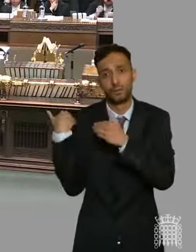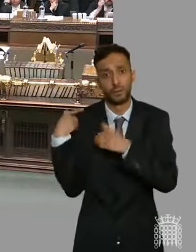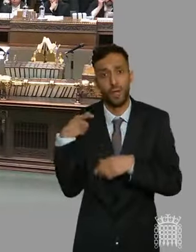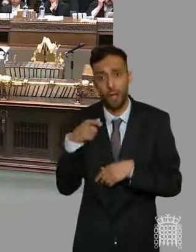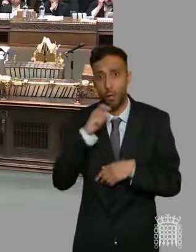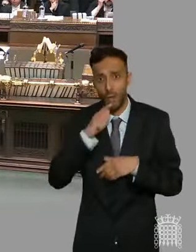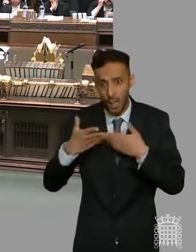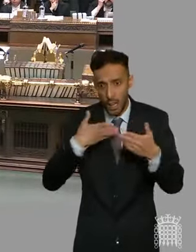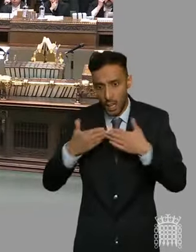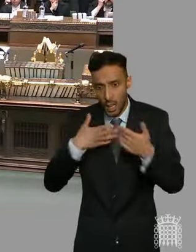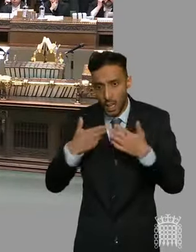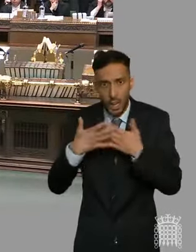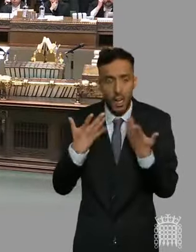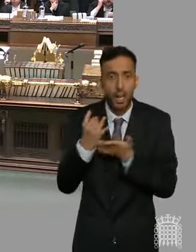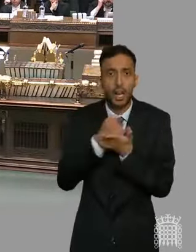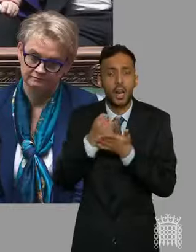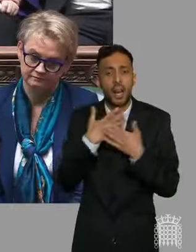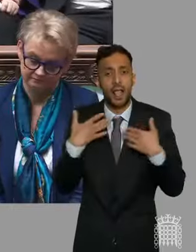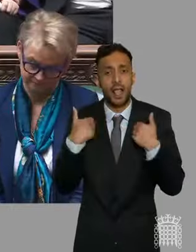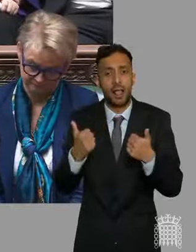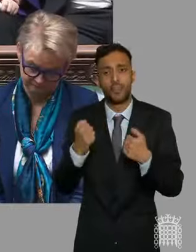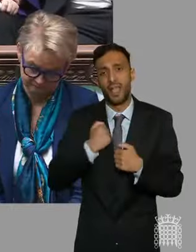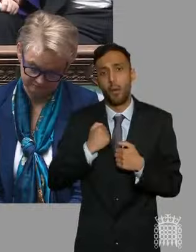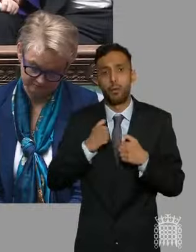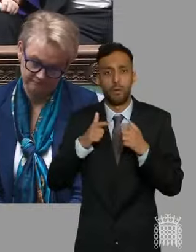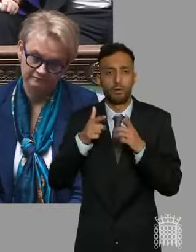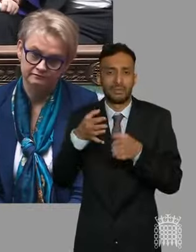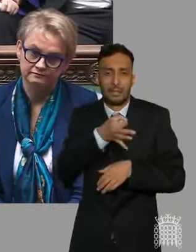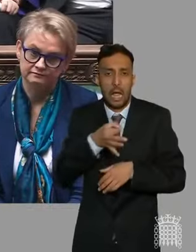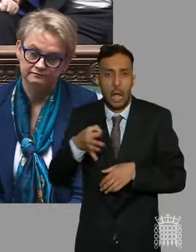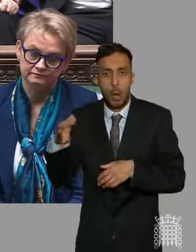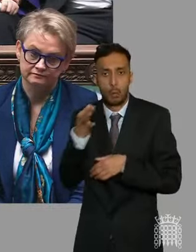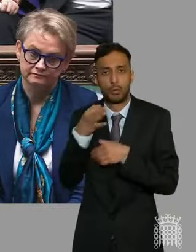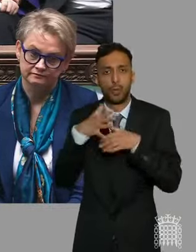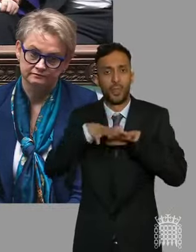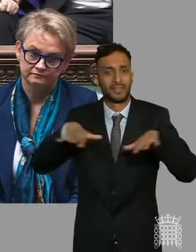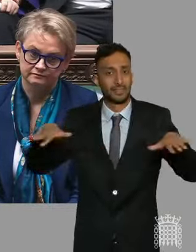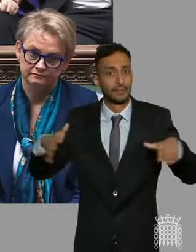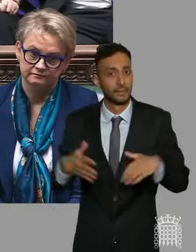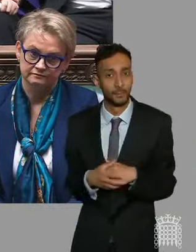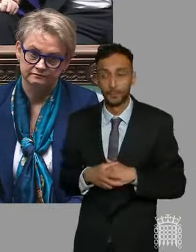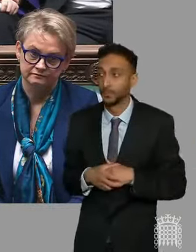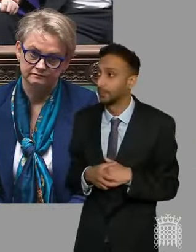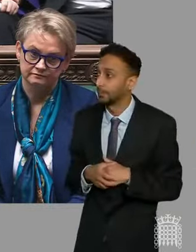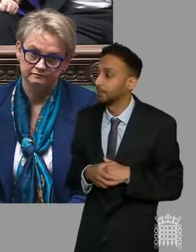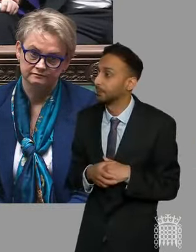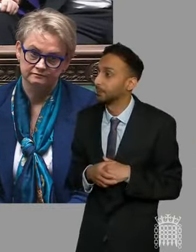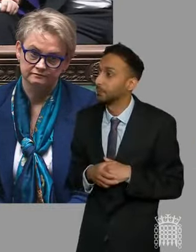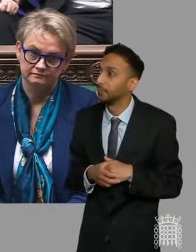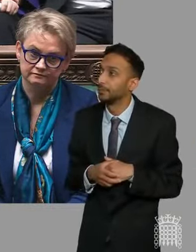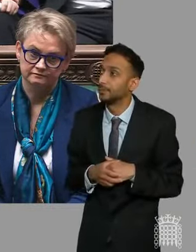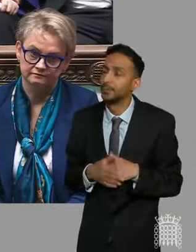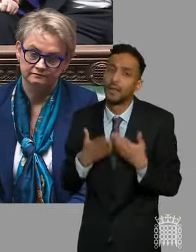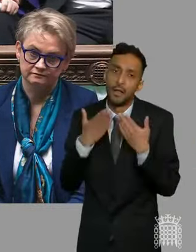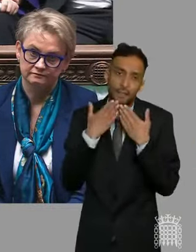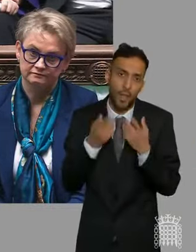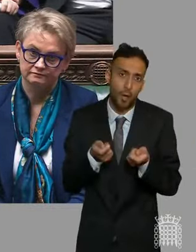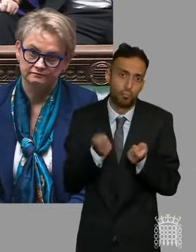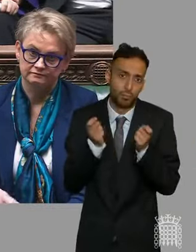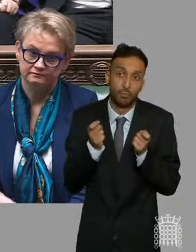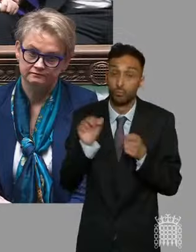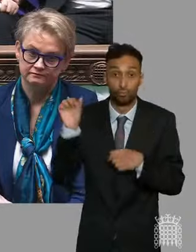Well, I thank her for raising this. She's right that cancer patients are waiting too long for diagnosis and for